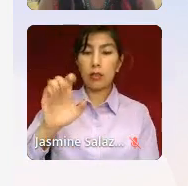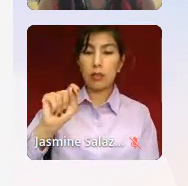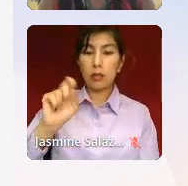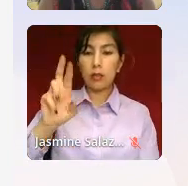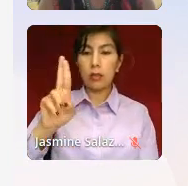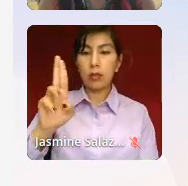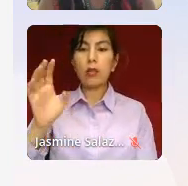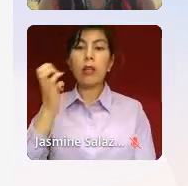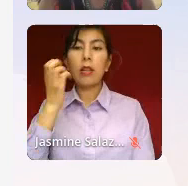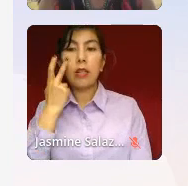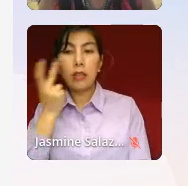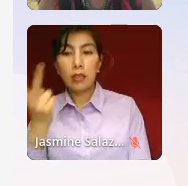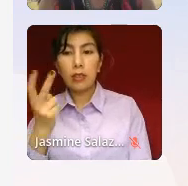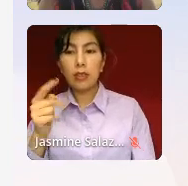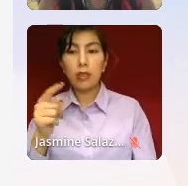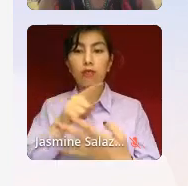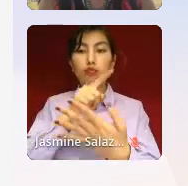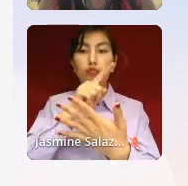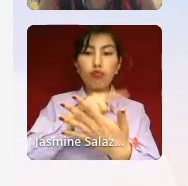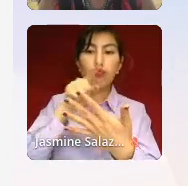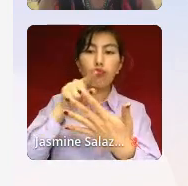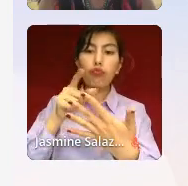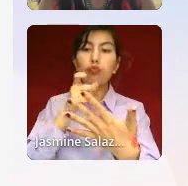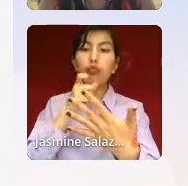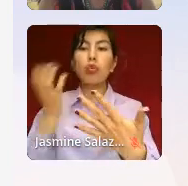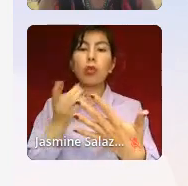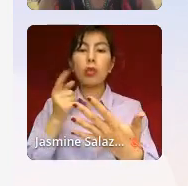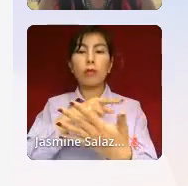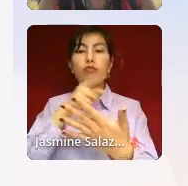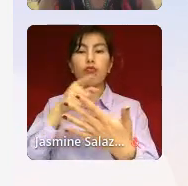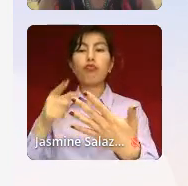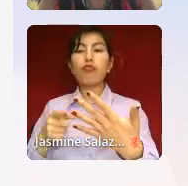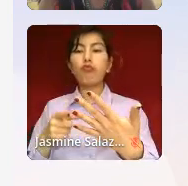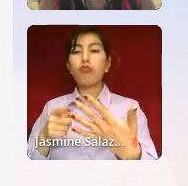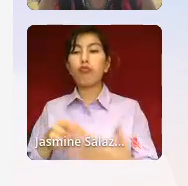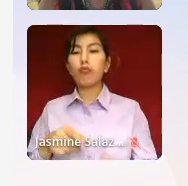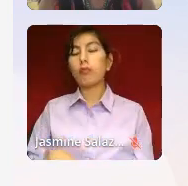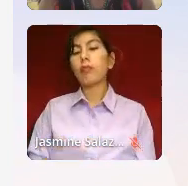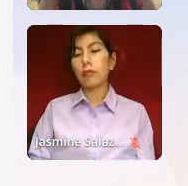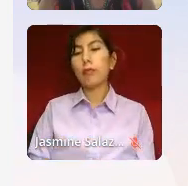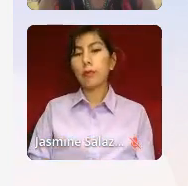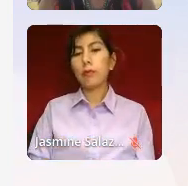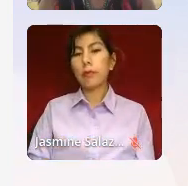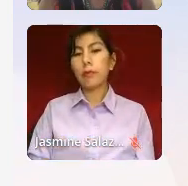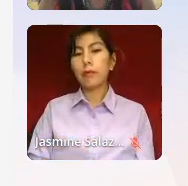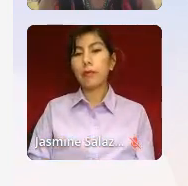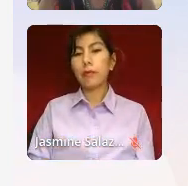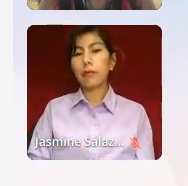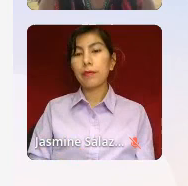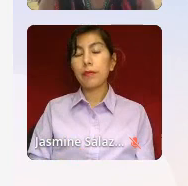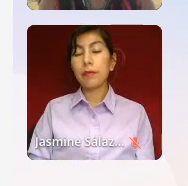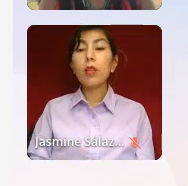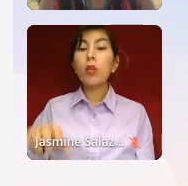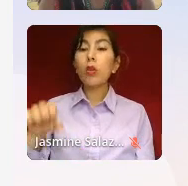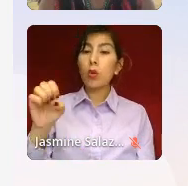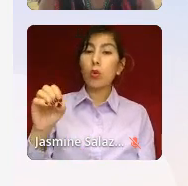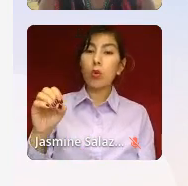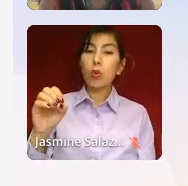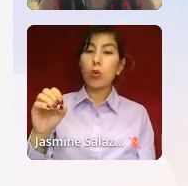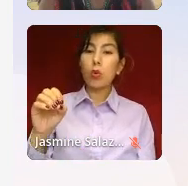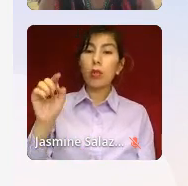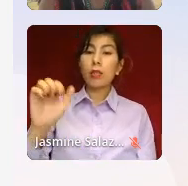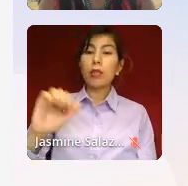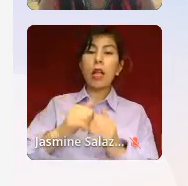here. Let's see who else is here. Wanda is here. Awesome. Robin, good to see you. Candy. So this is how